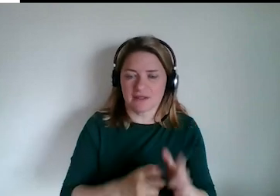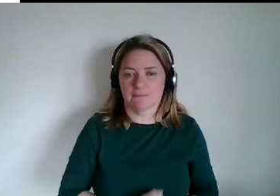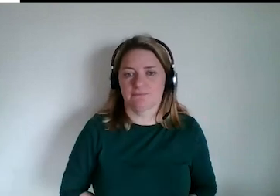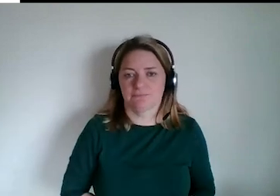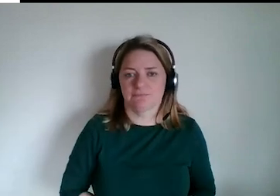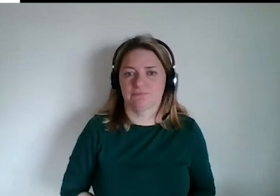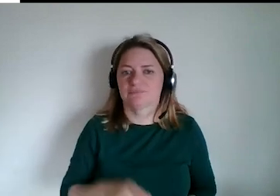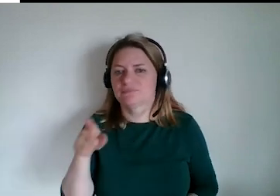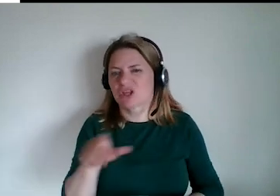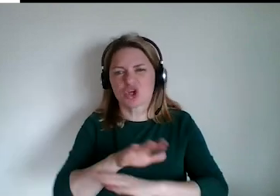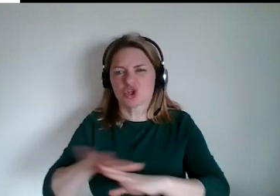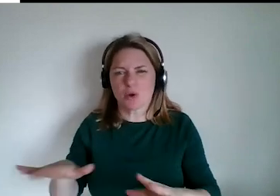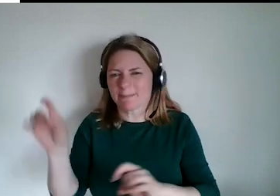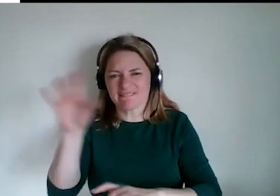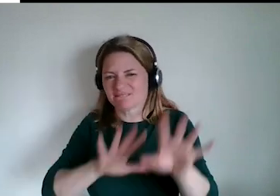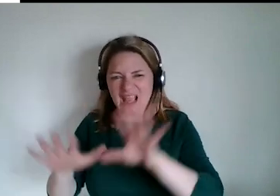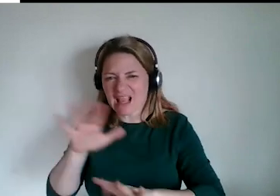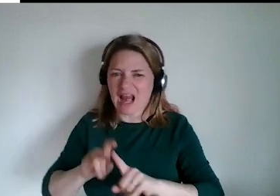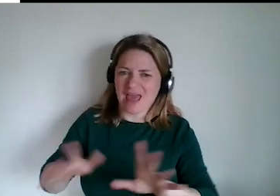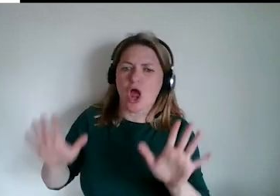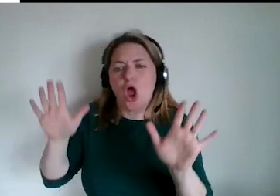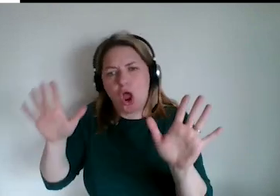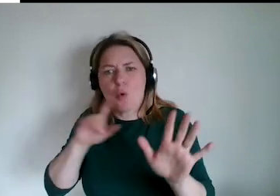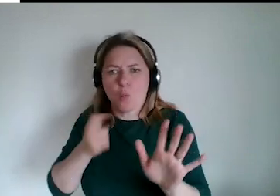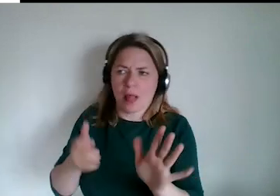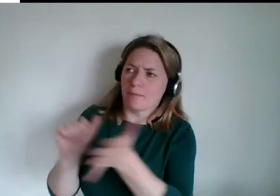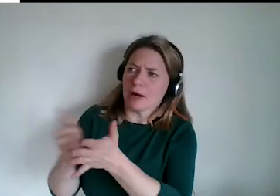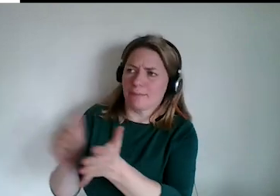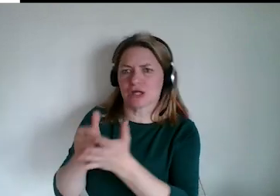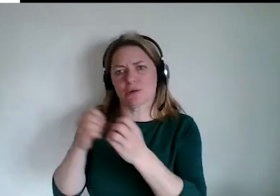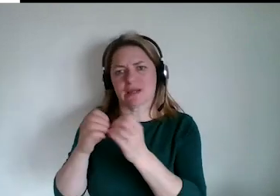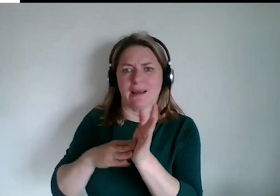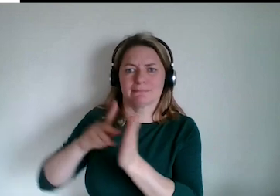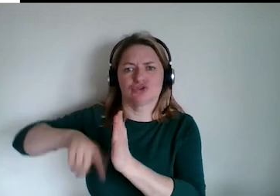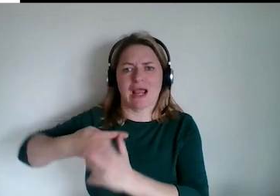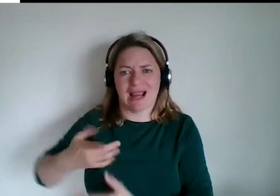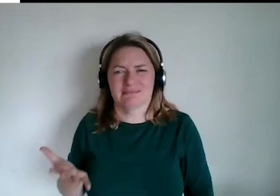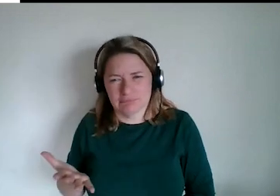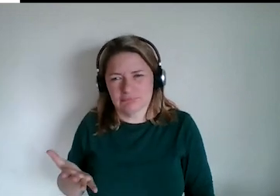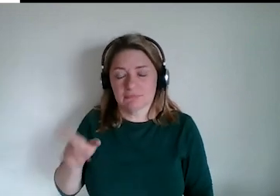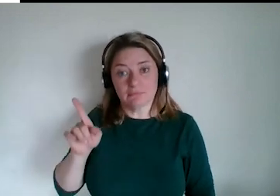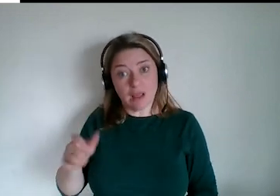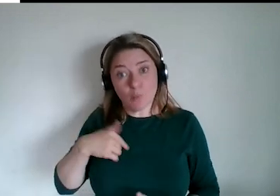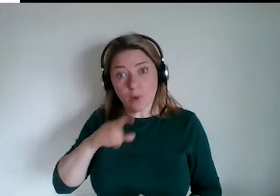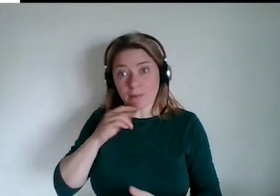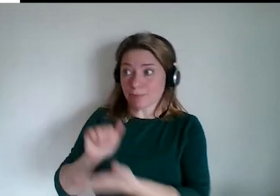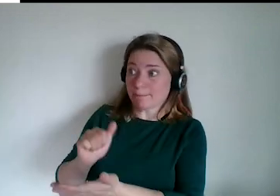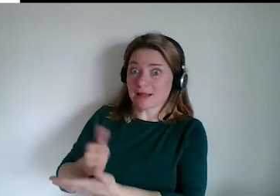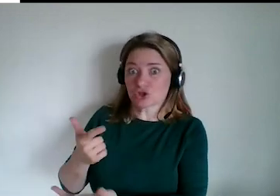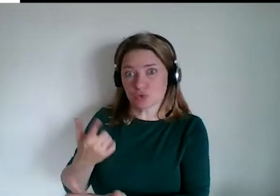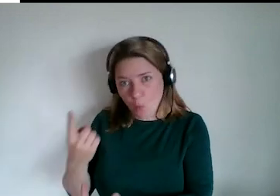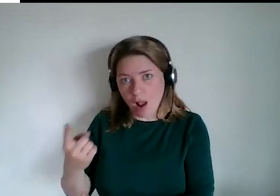but journal like BMJ, like, you know, it's often, you can't, I've published at least one stuff in BMJ for UKMED, but it's not